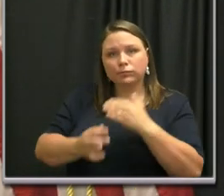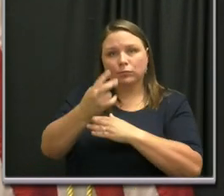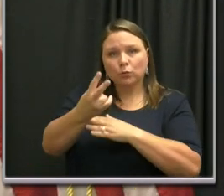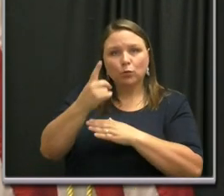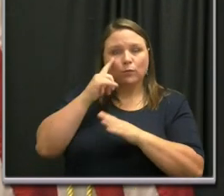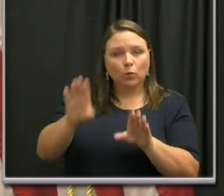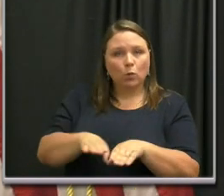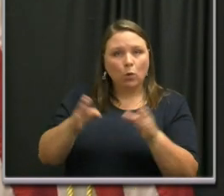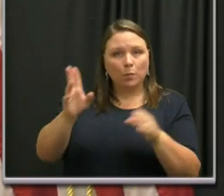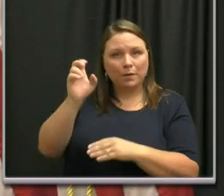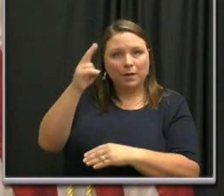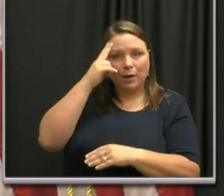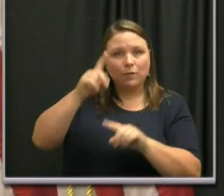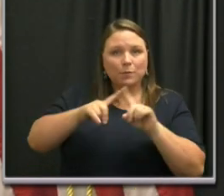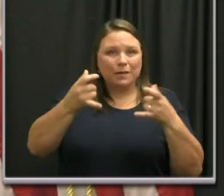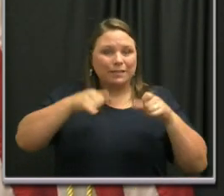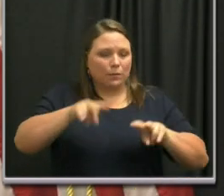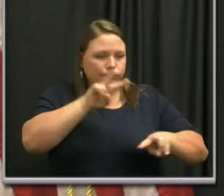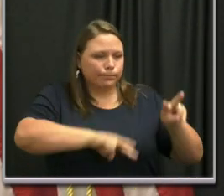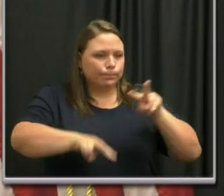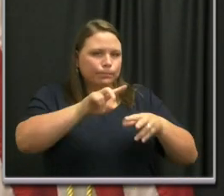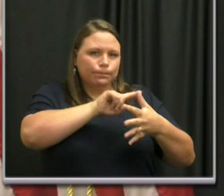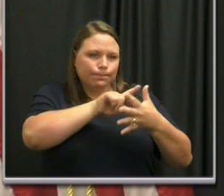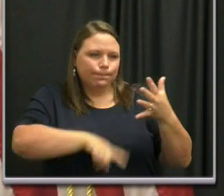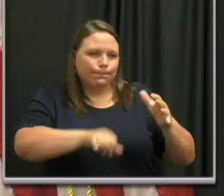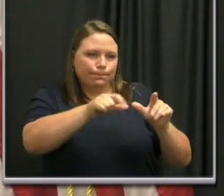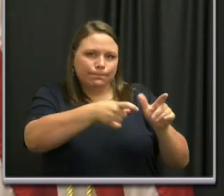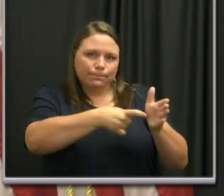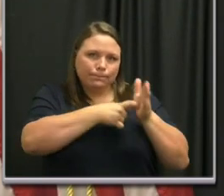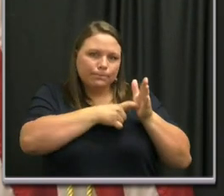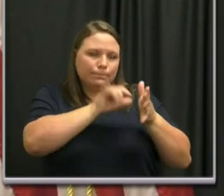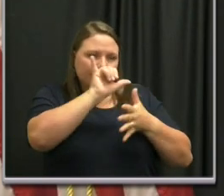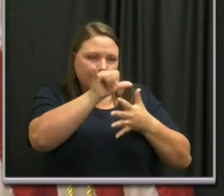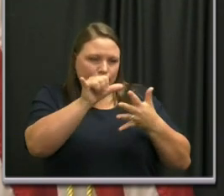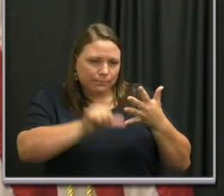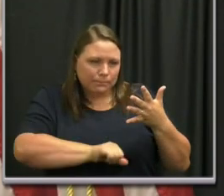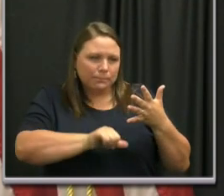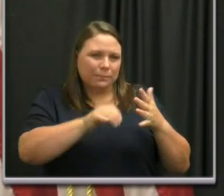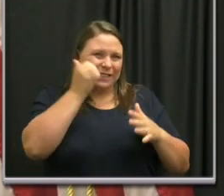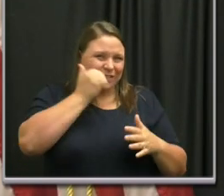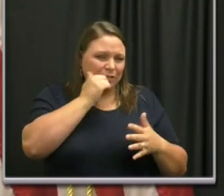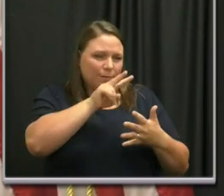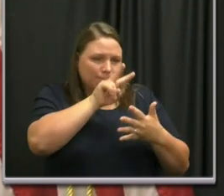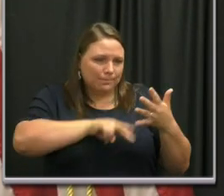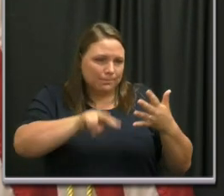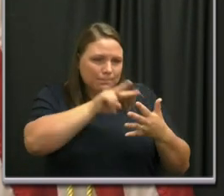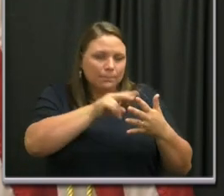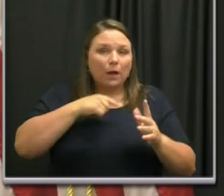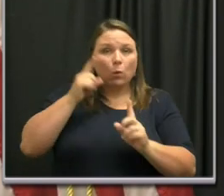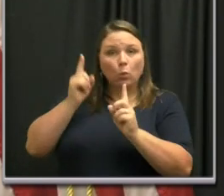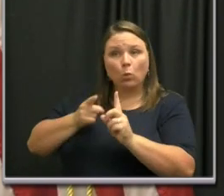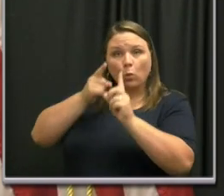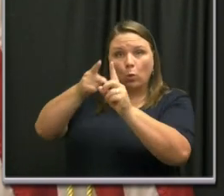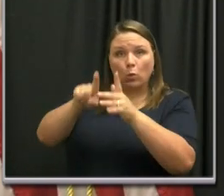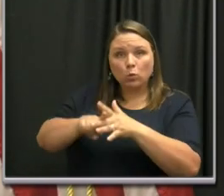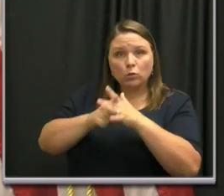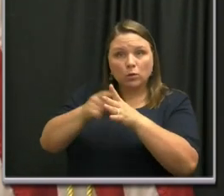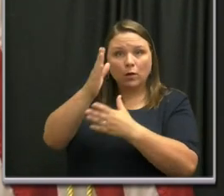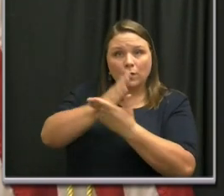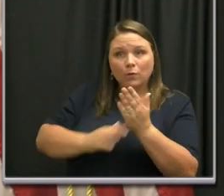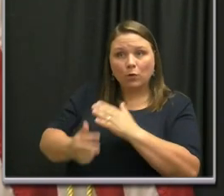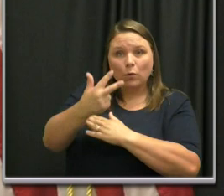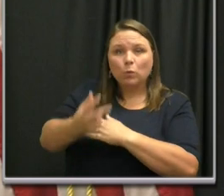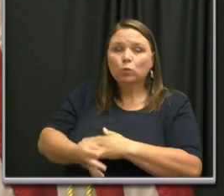reopening Nashville while examining our public health benchmarks every day, and with the goal of starting phase three as soon as it's